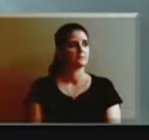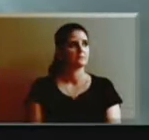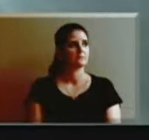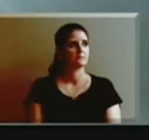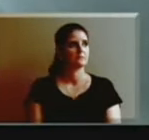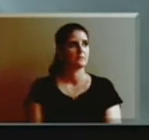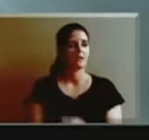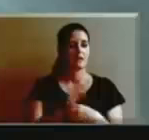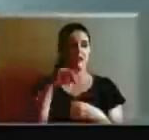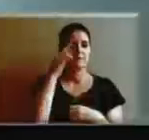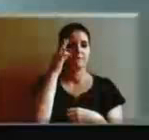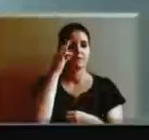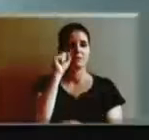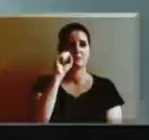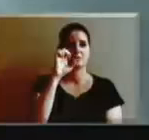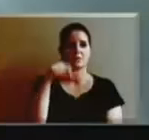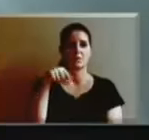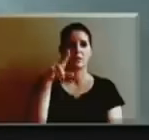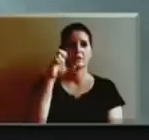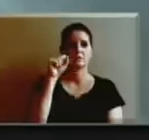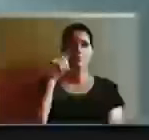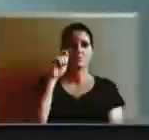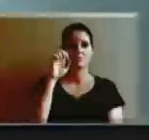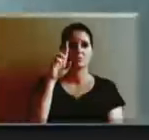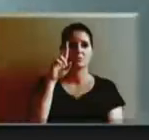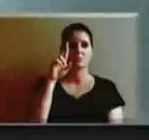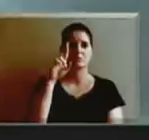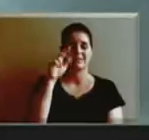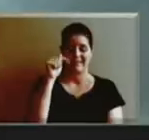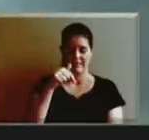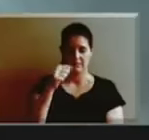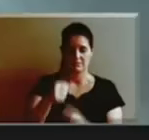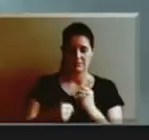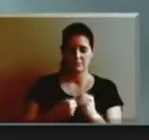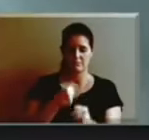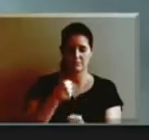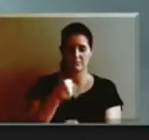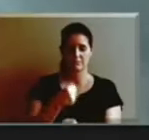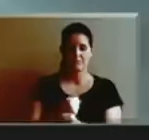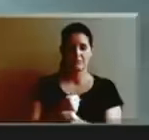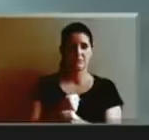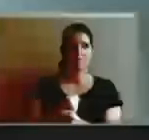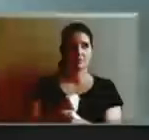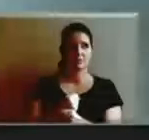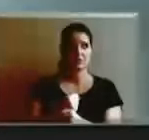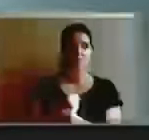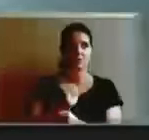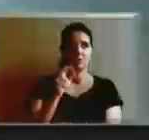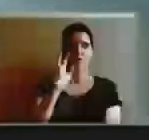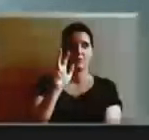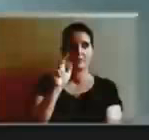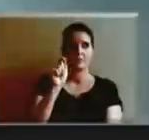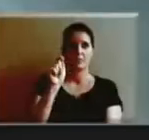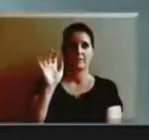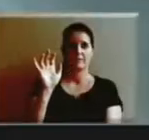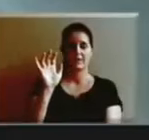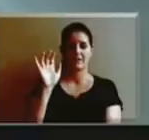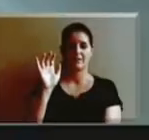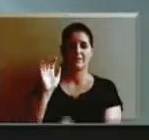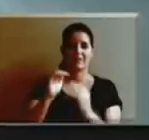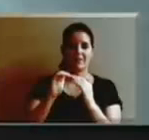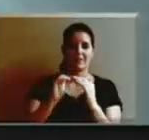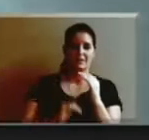federal sequester this year, this current year we're in, the 3.5 is less than what we